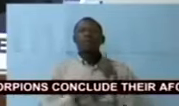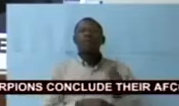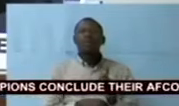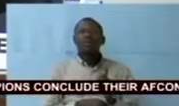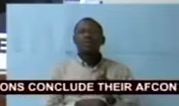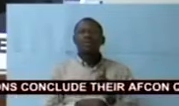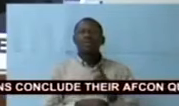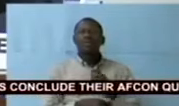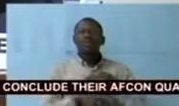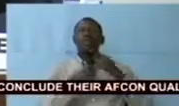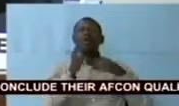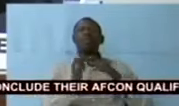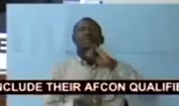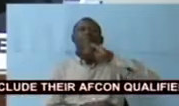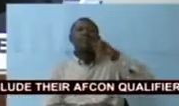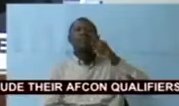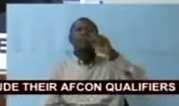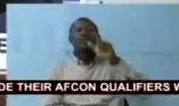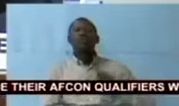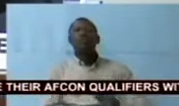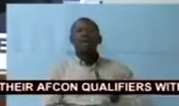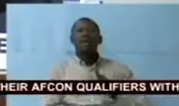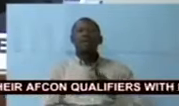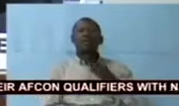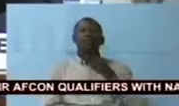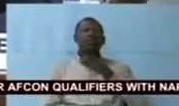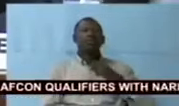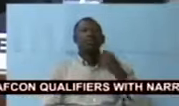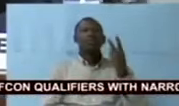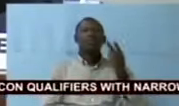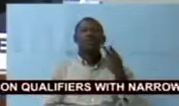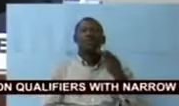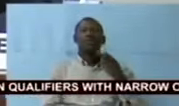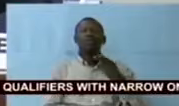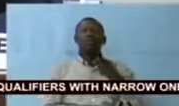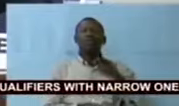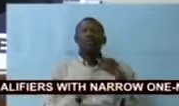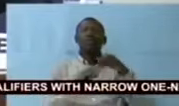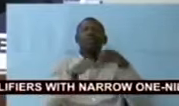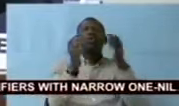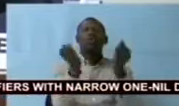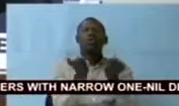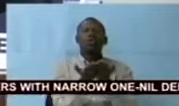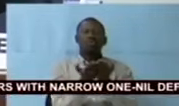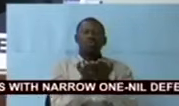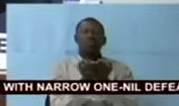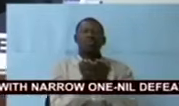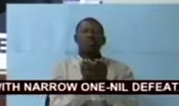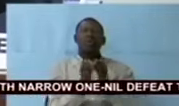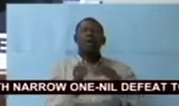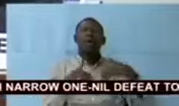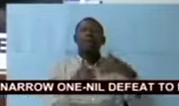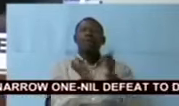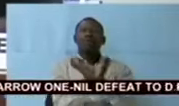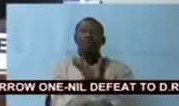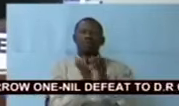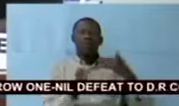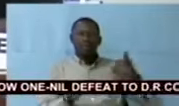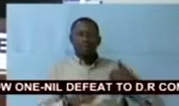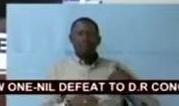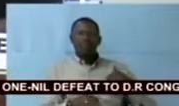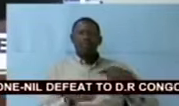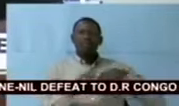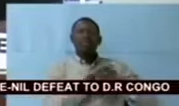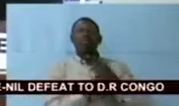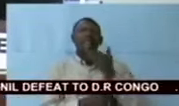of the July 22nd movement people in Wuli. Well, July 22nd mold many along